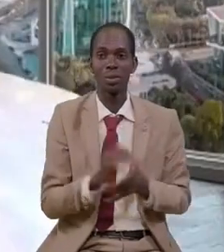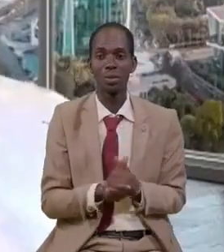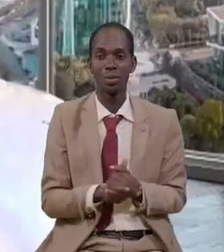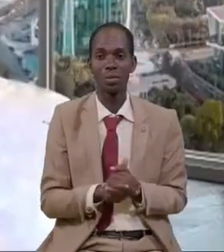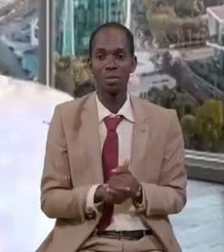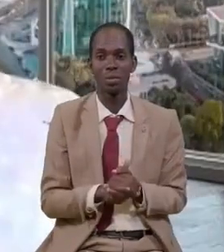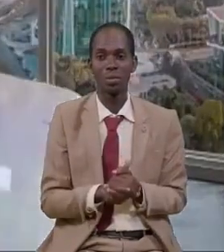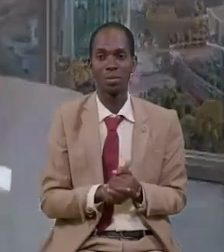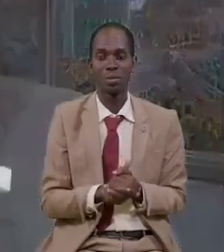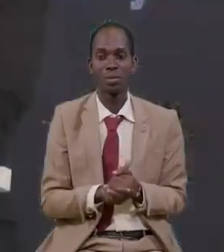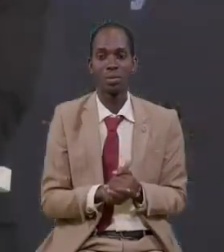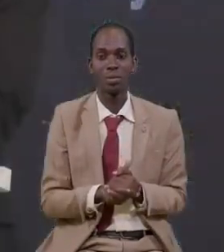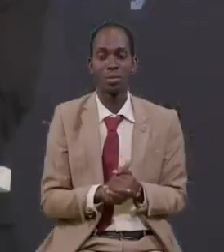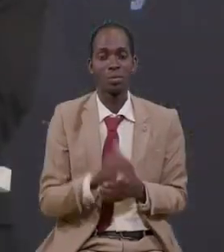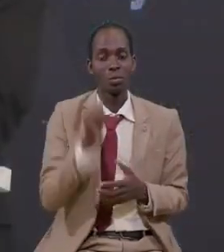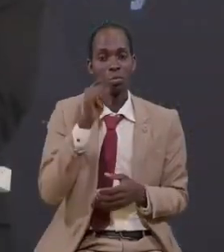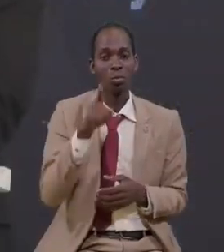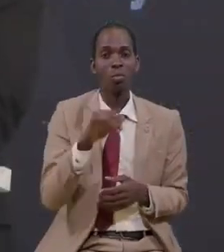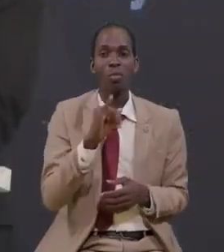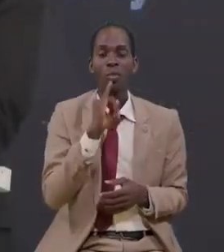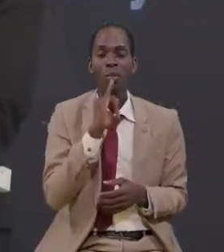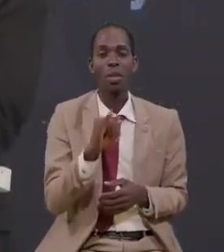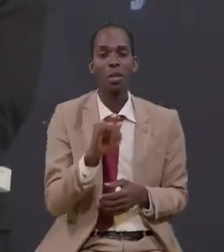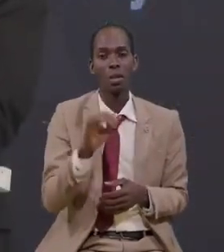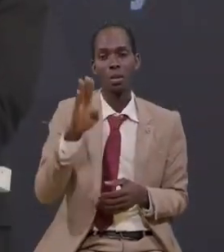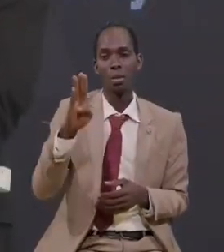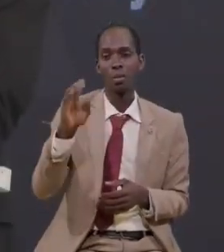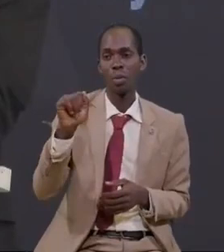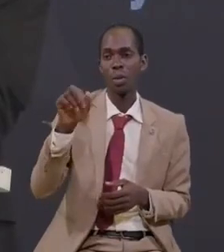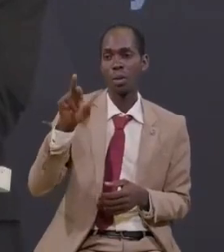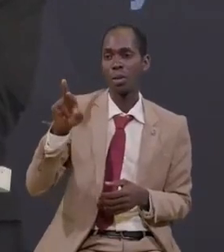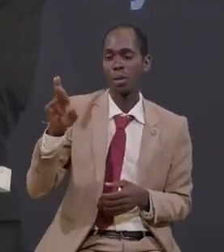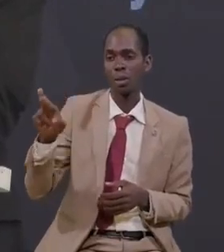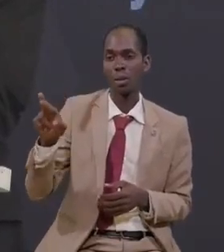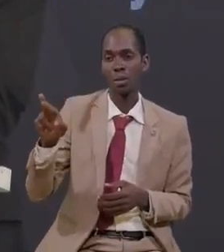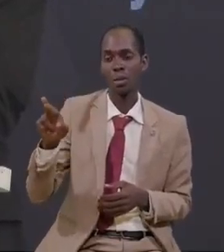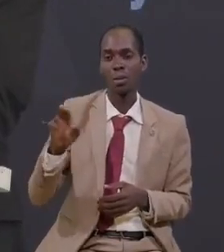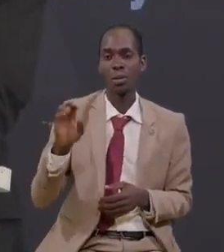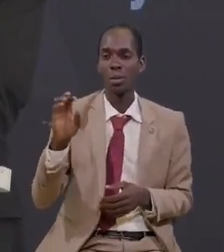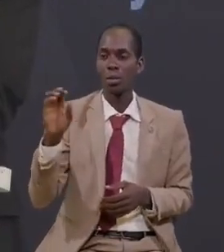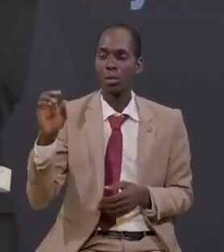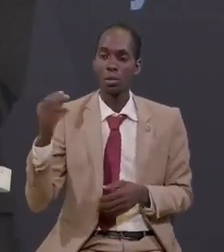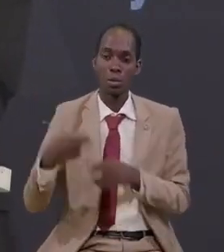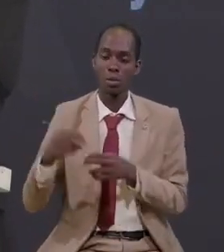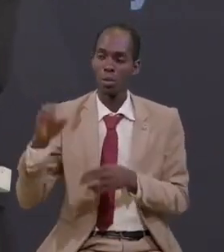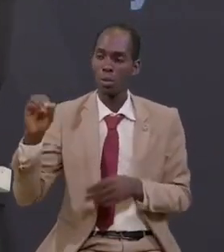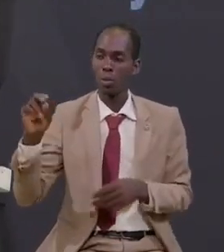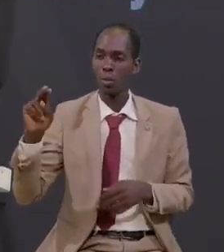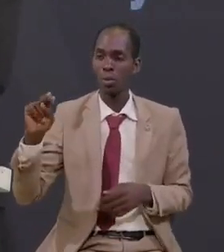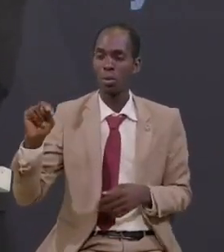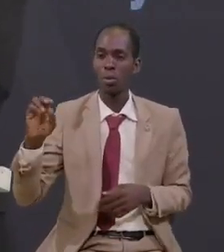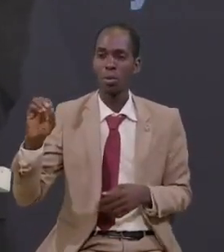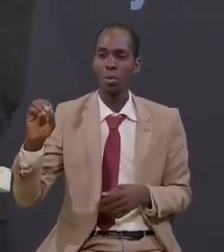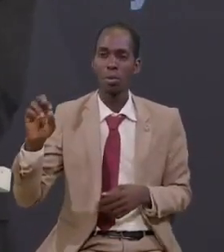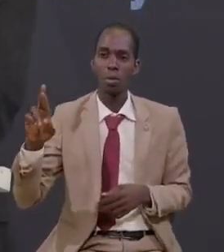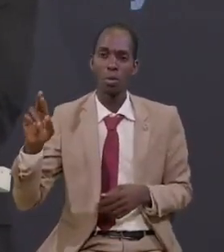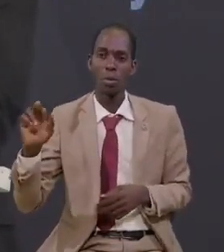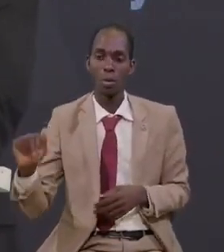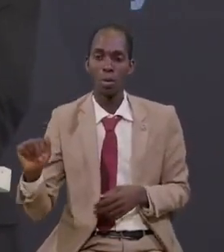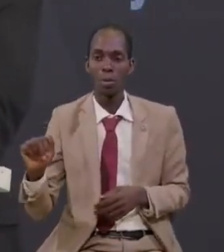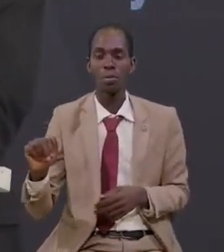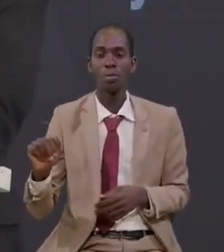She is Barrister Gertrude Onoha, a licensed immigration